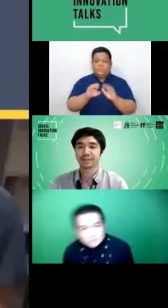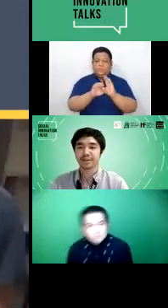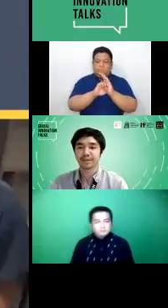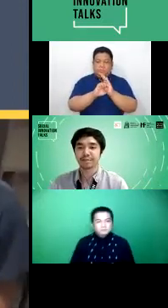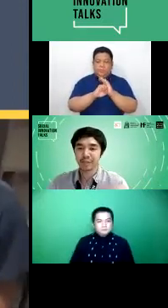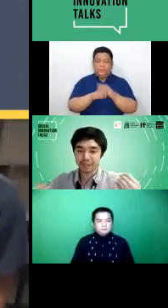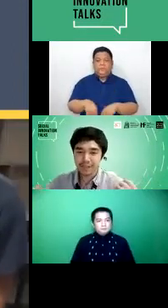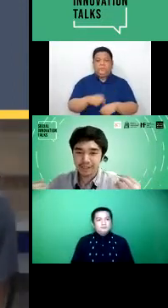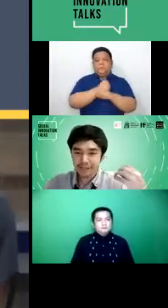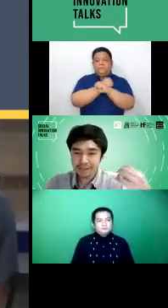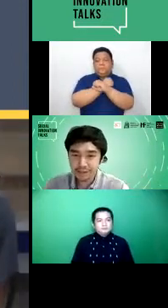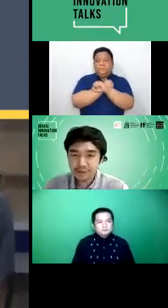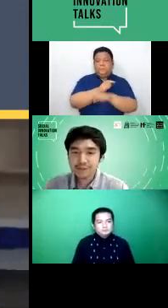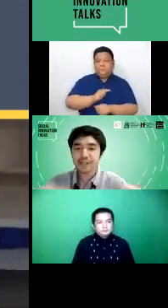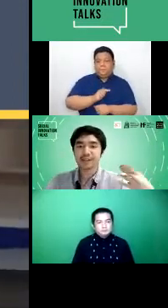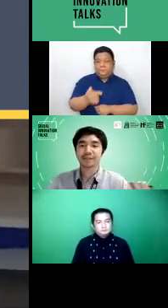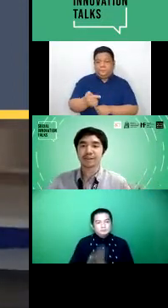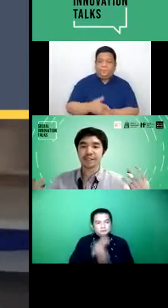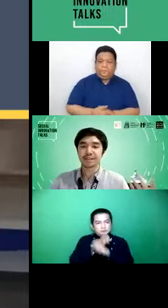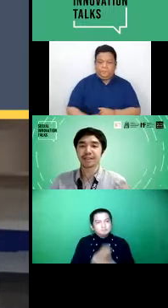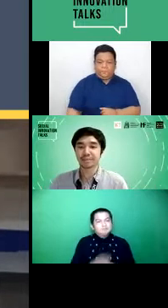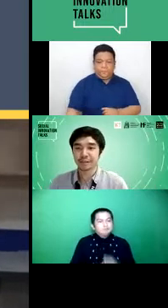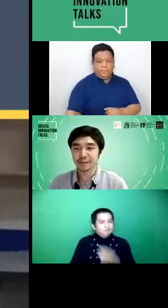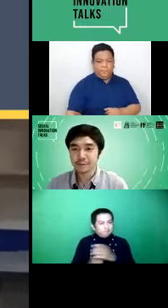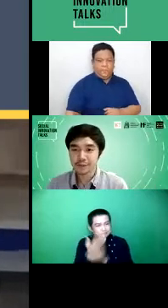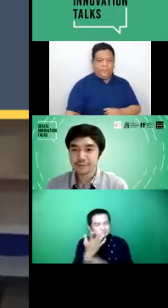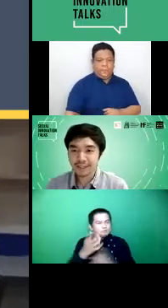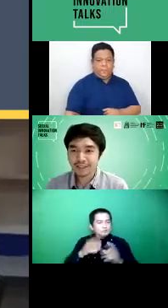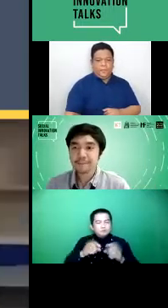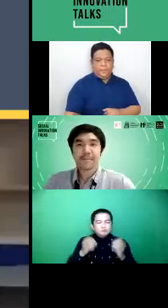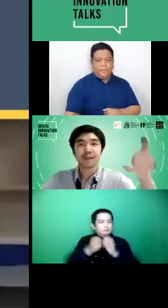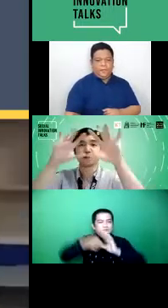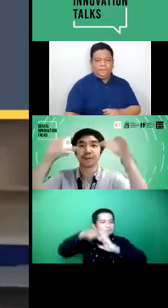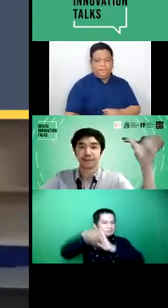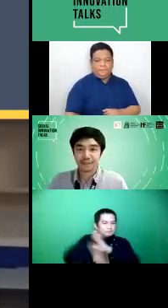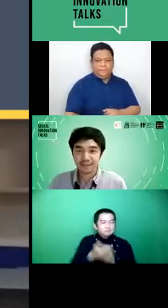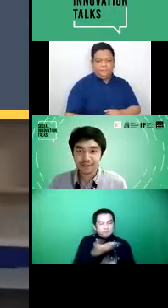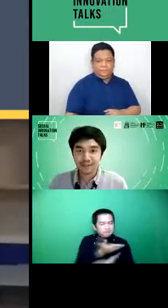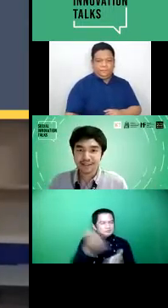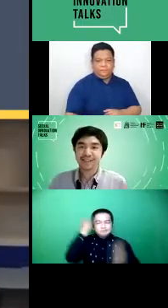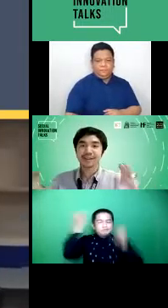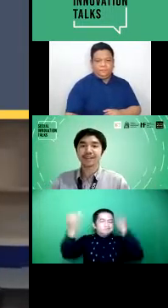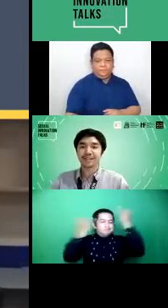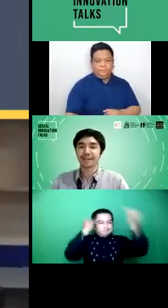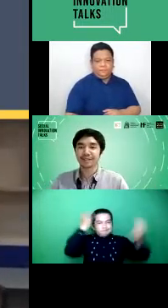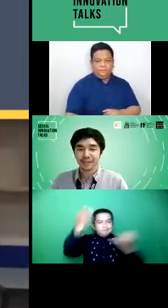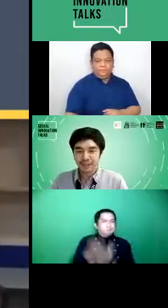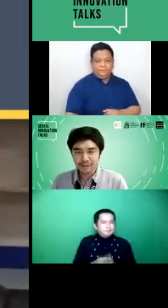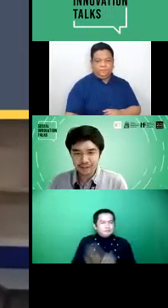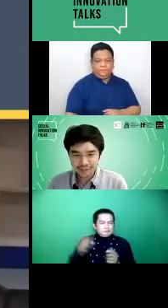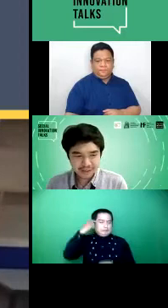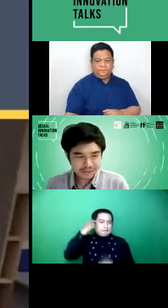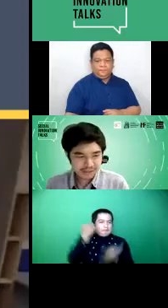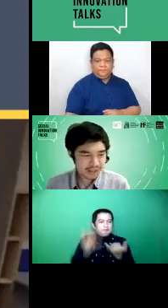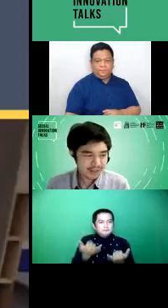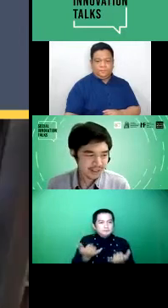networks. But you see, it grows and evolves even deeper when you imagine the world. Like, think about this now. You could